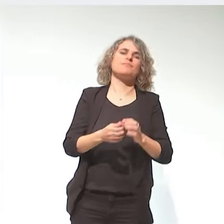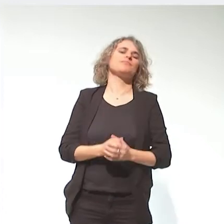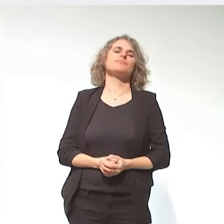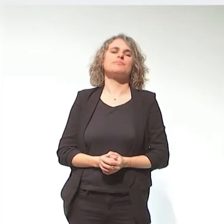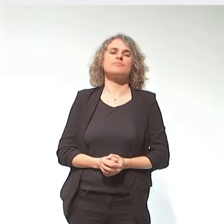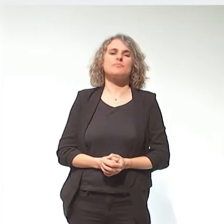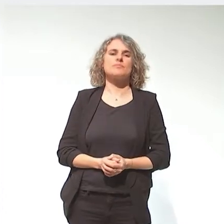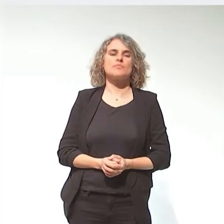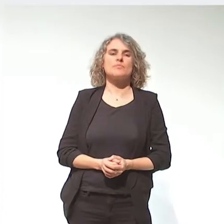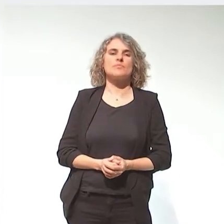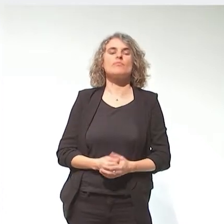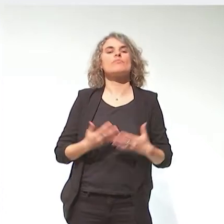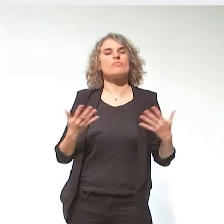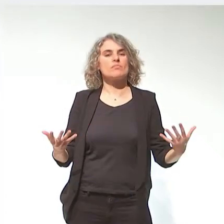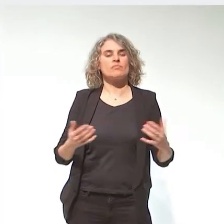to